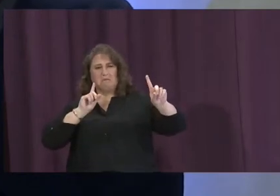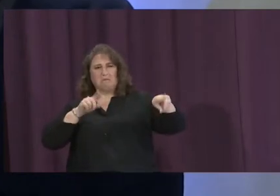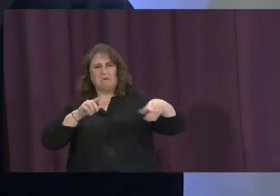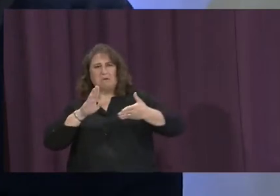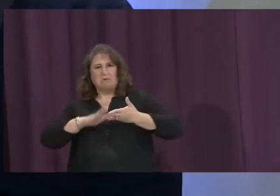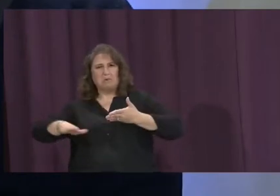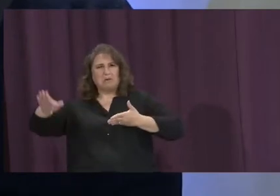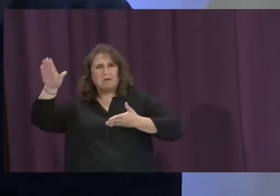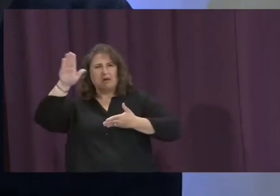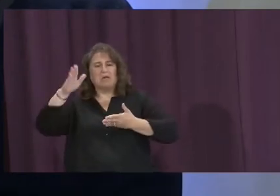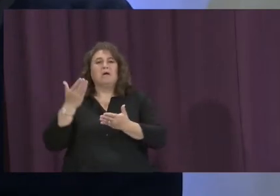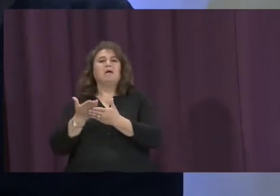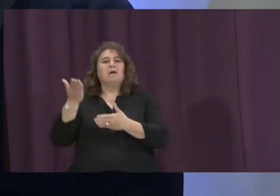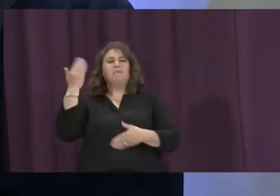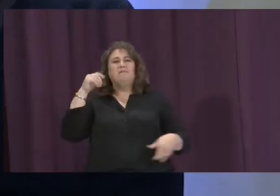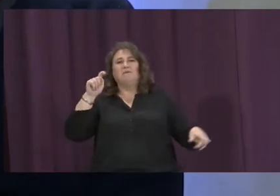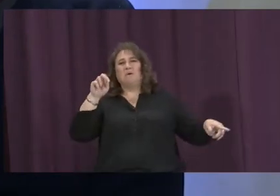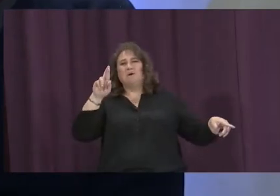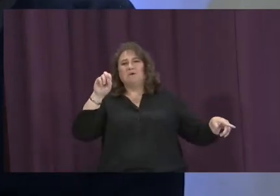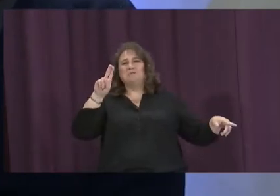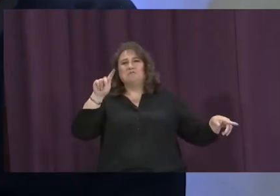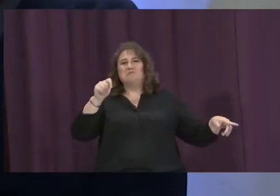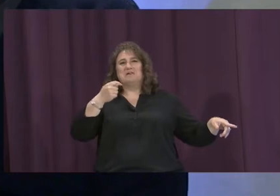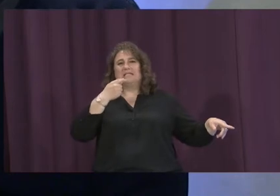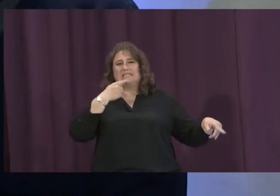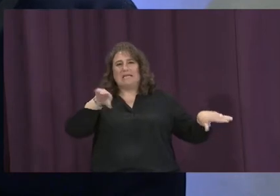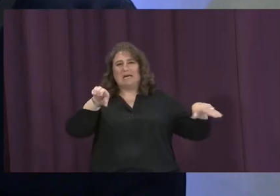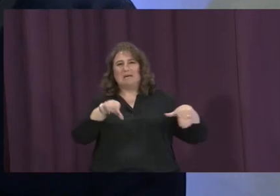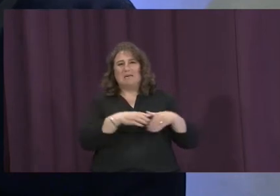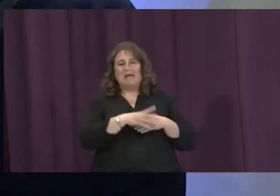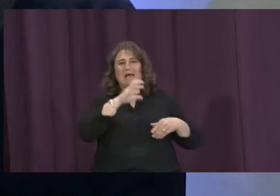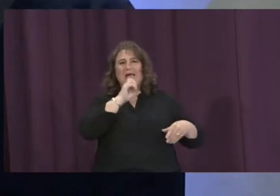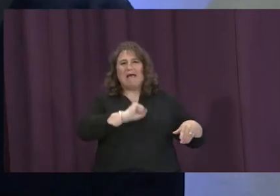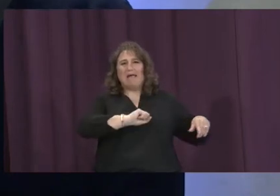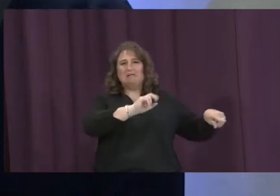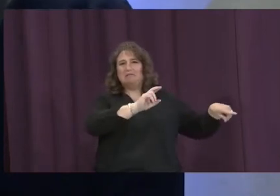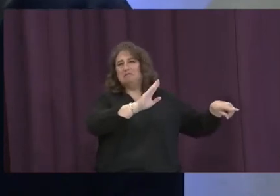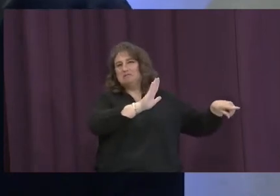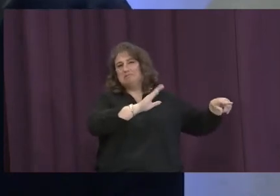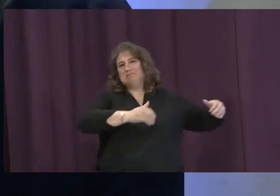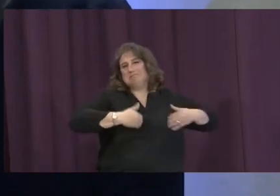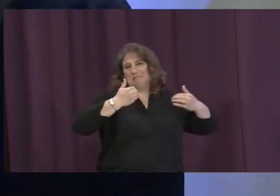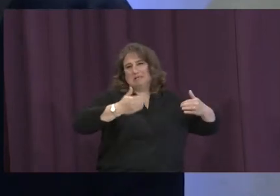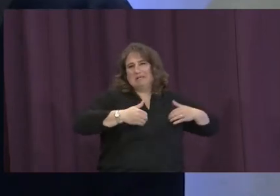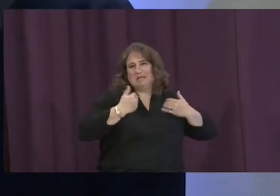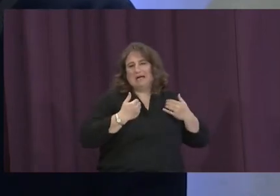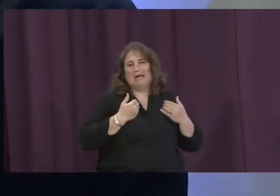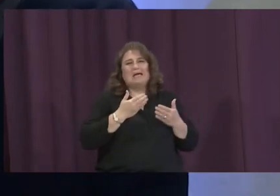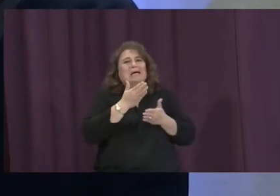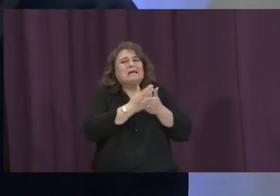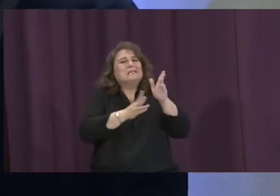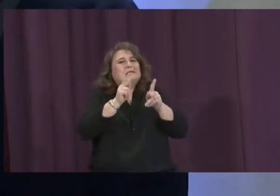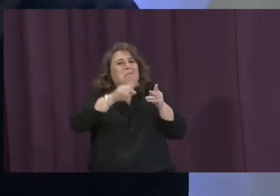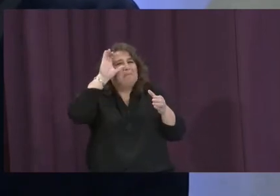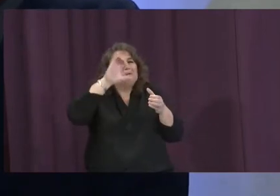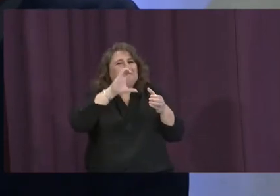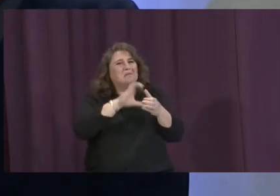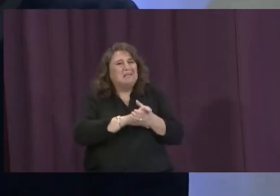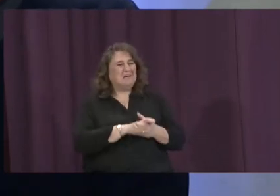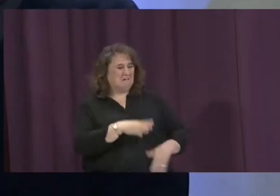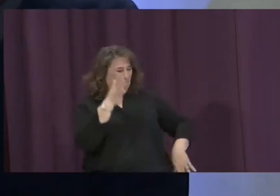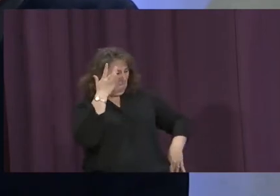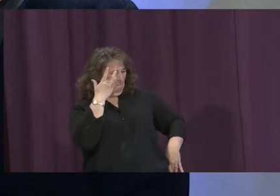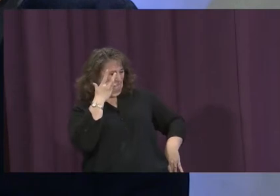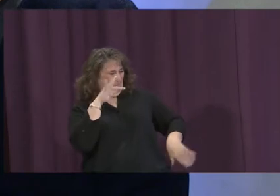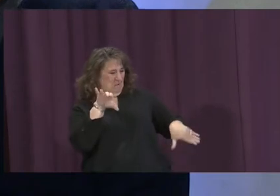like, I know Trent, you said you got married when you were younger. Yeah. But there was an assumption that if you got married when you were young, like, it was like, what are you doing?